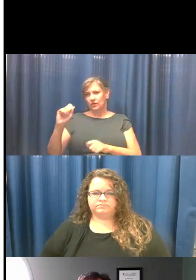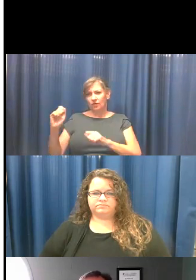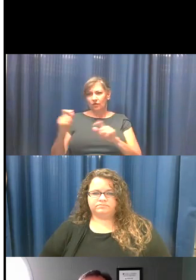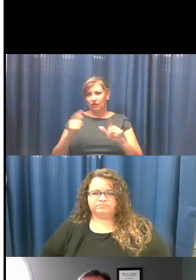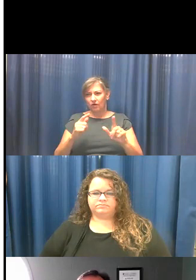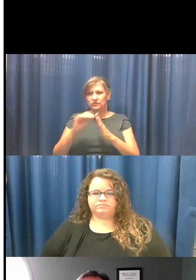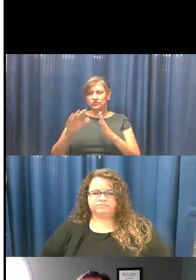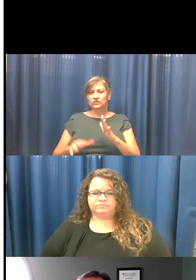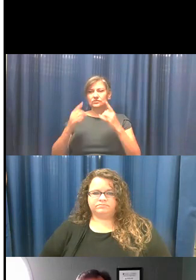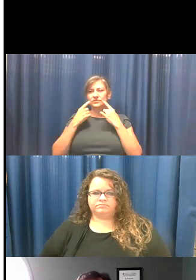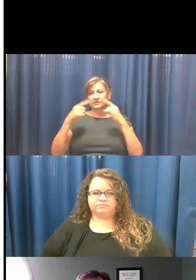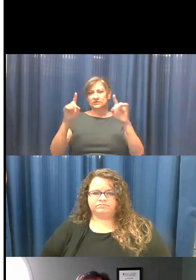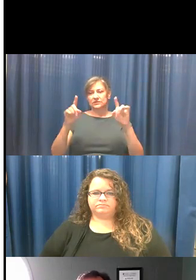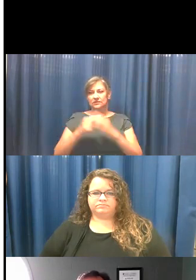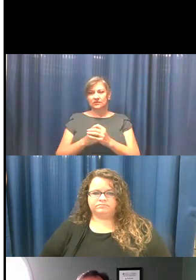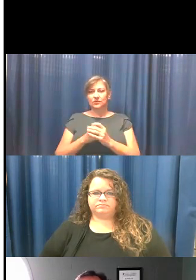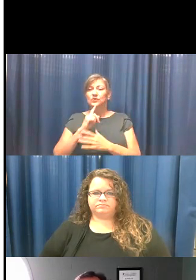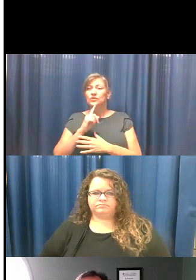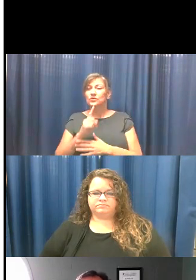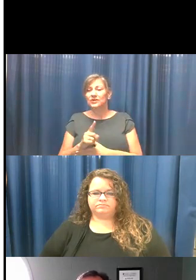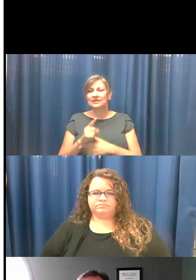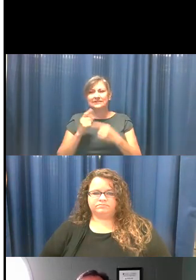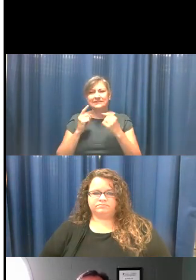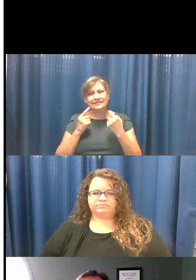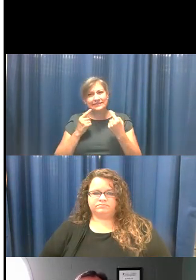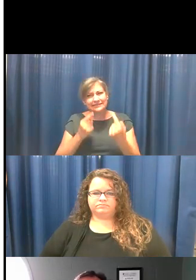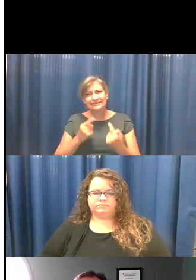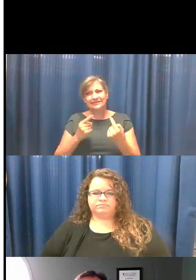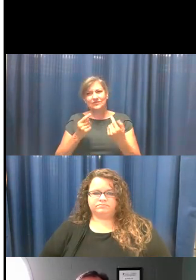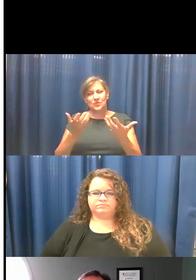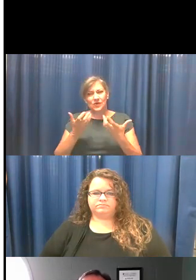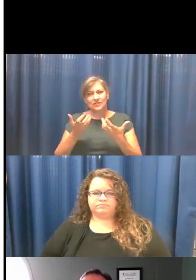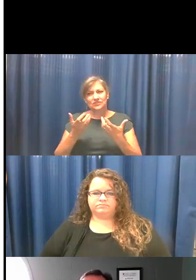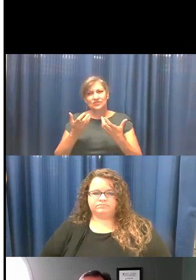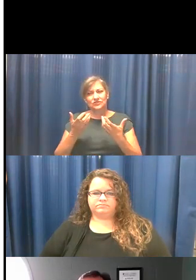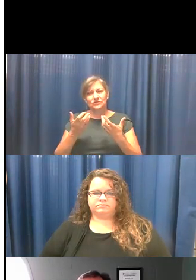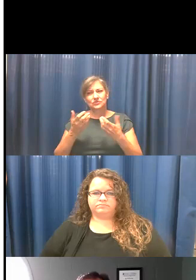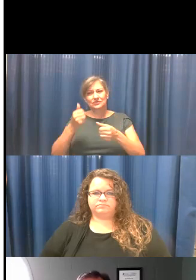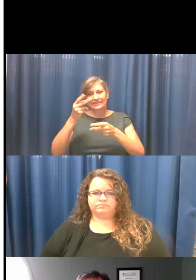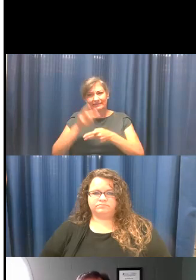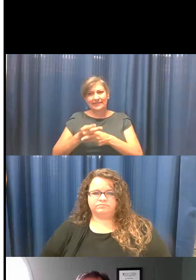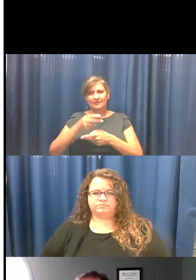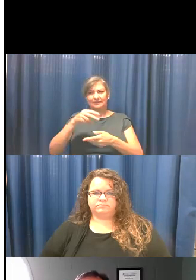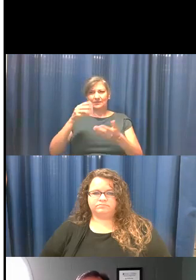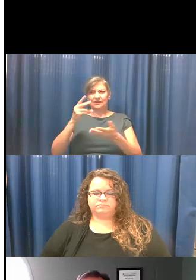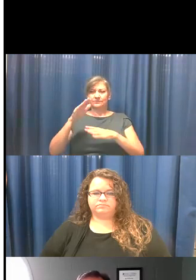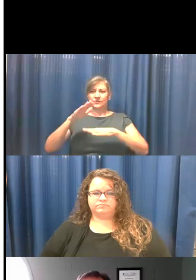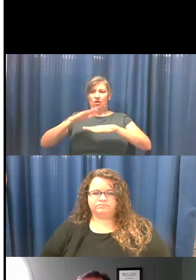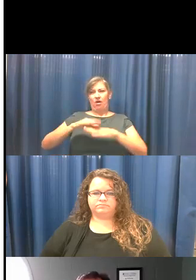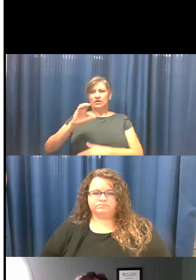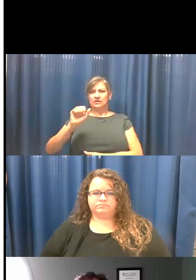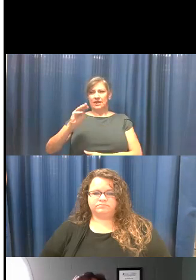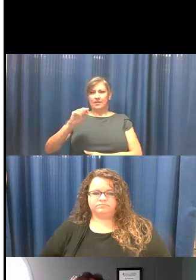So we are really striving to preserve that on-campus mission while also really striving to keep people